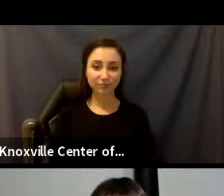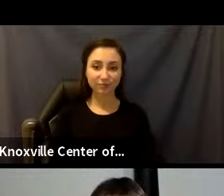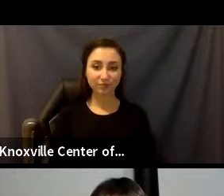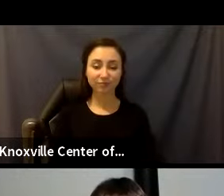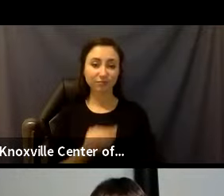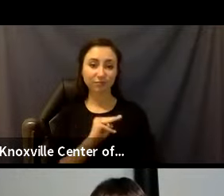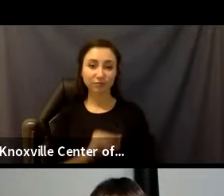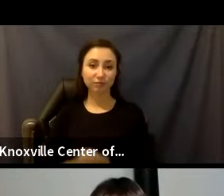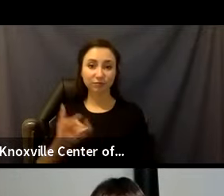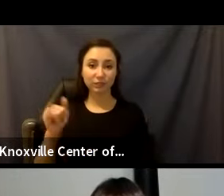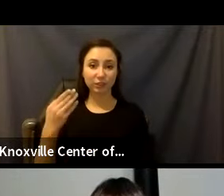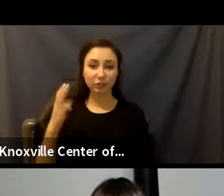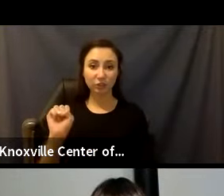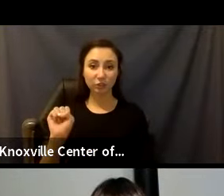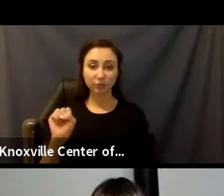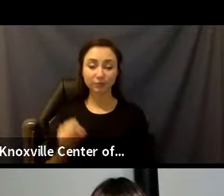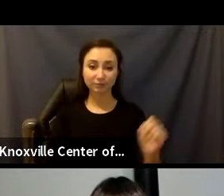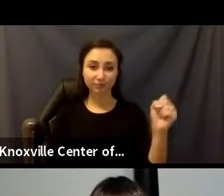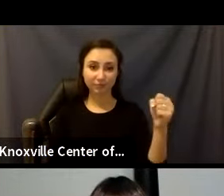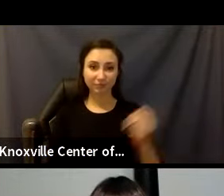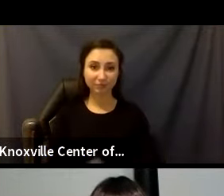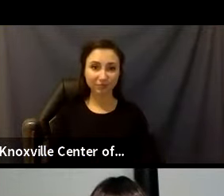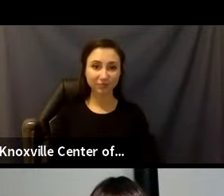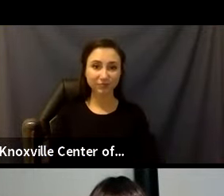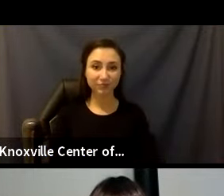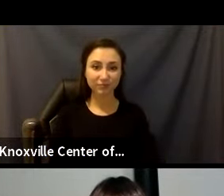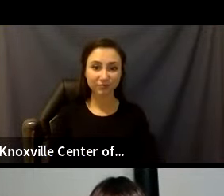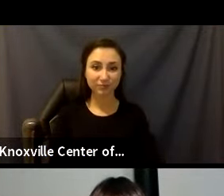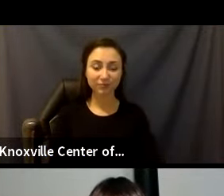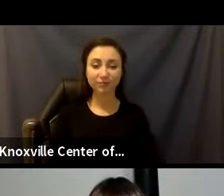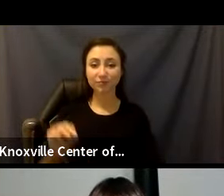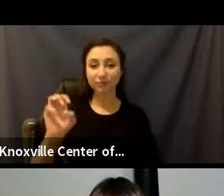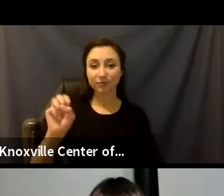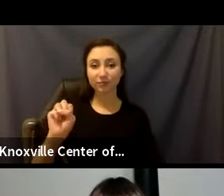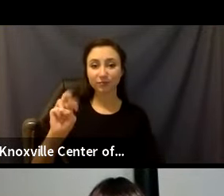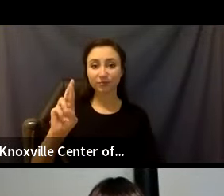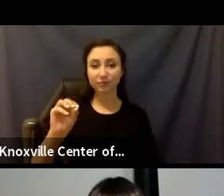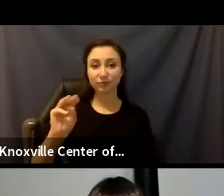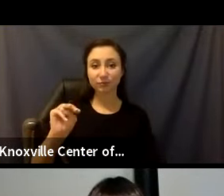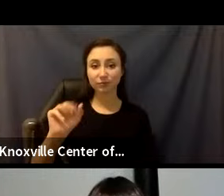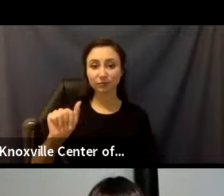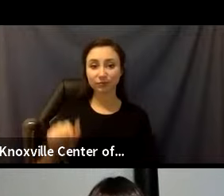Mayor Jacobs. Yes. Ms. Roma. Yes.